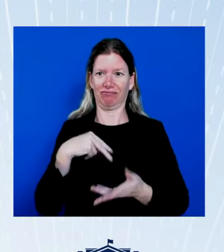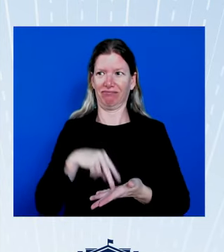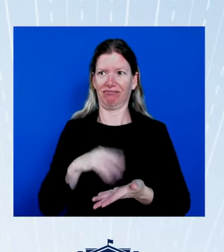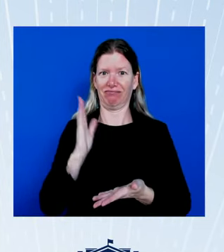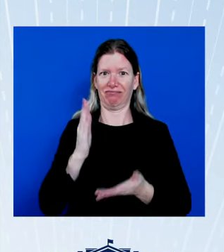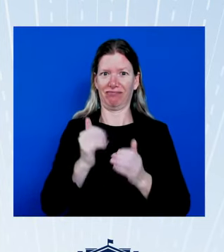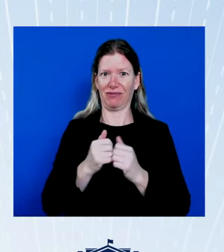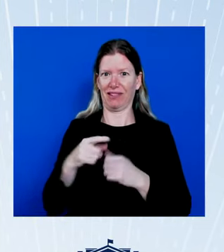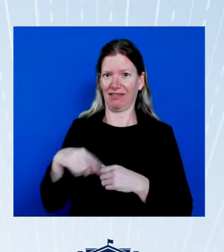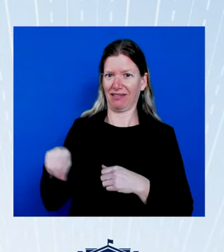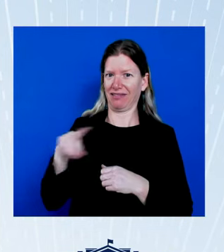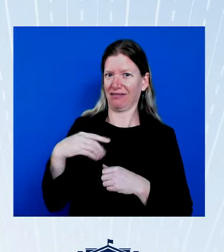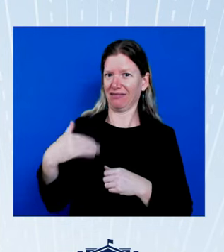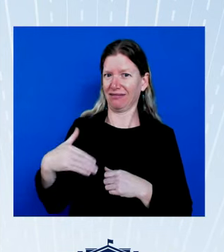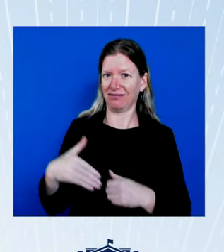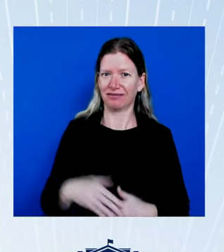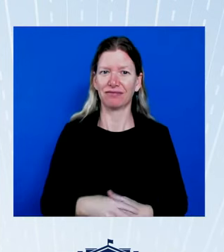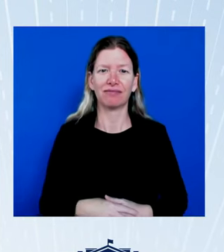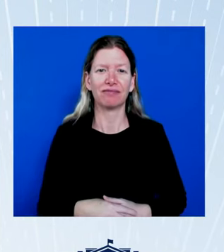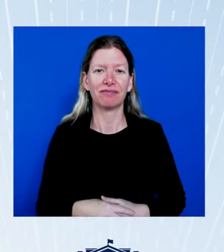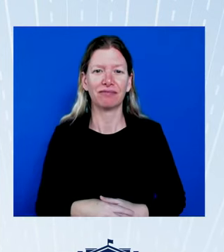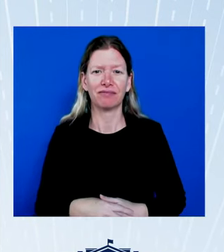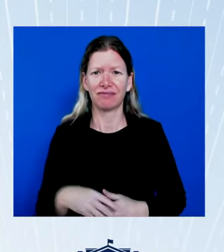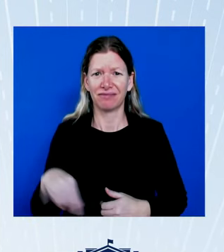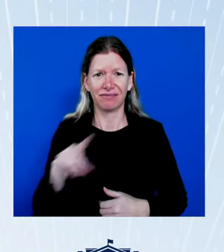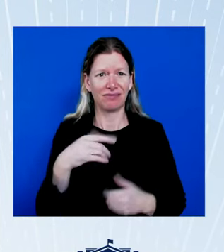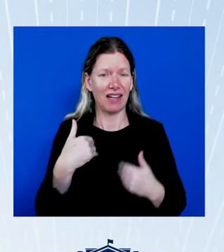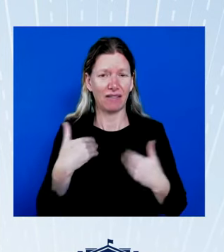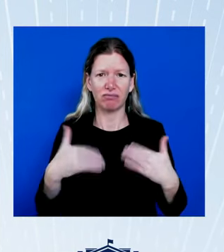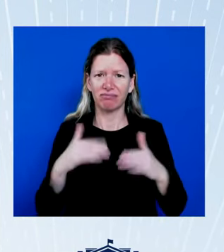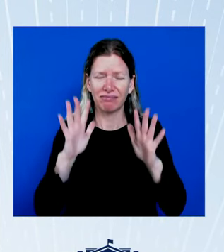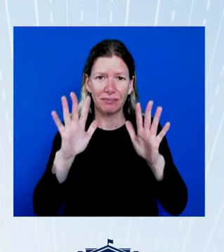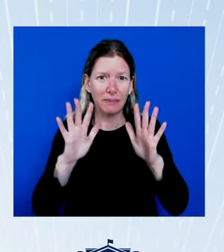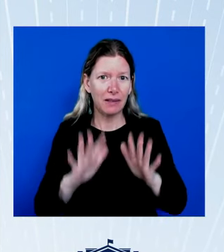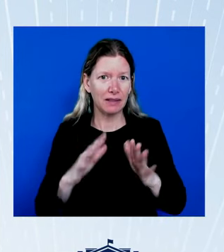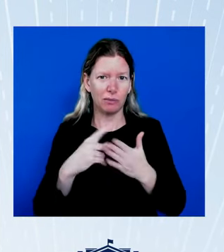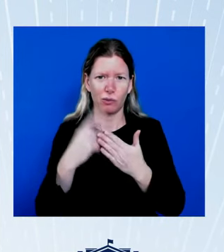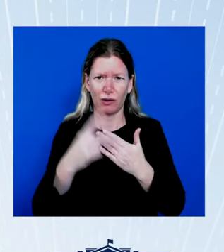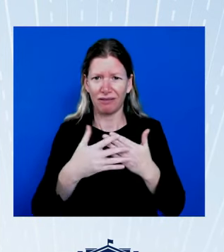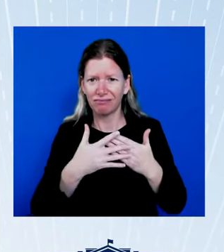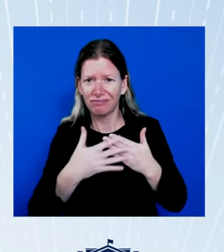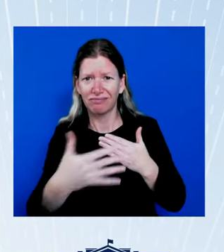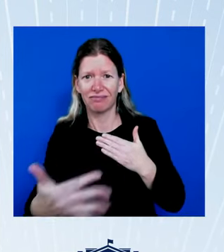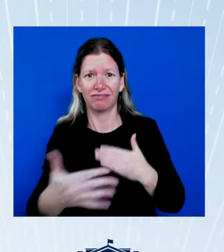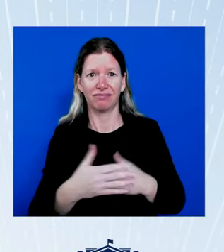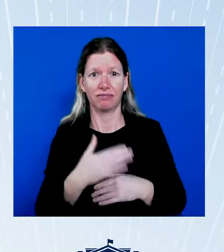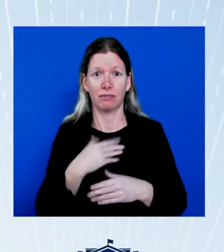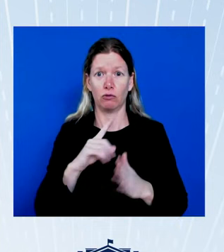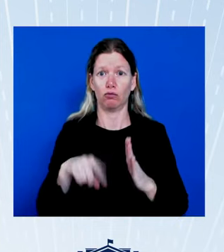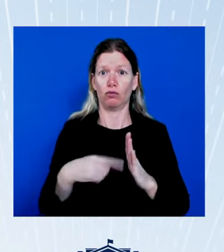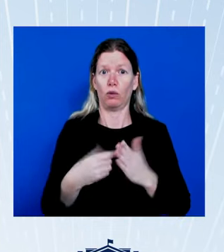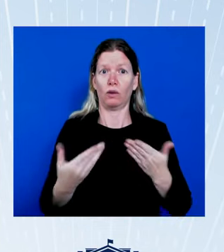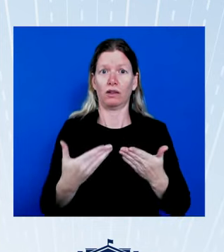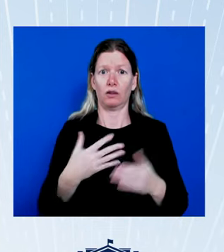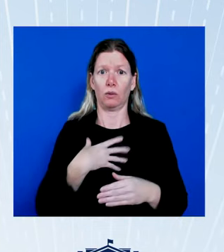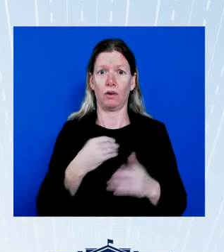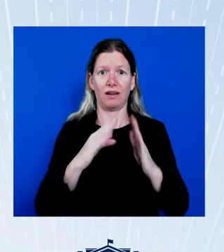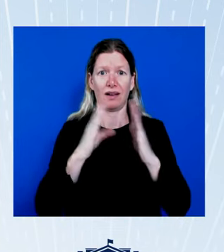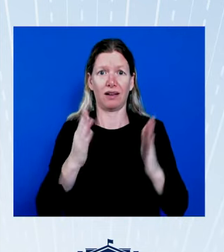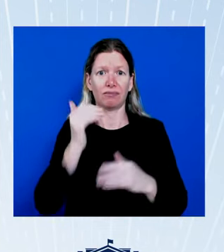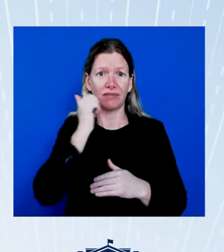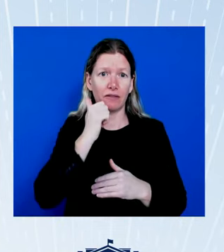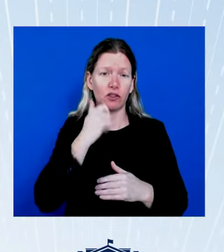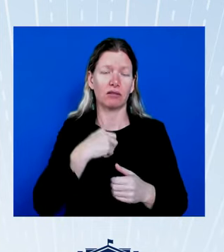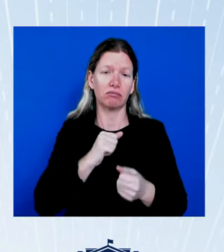extraordinary program ahead. In my role here at the White House, I am confronted daily by the impacts of climate